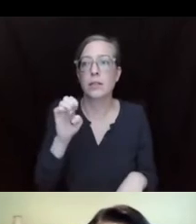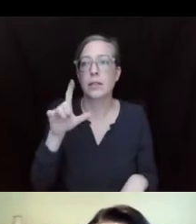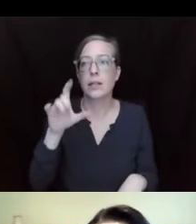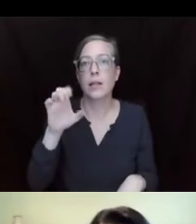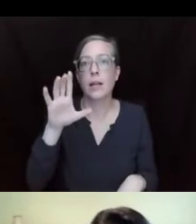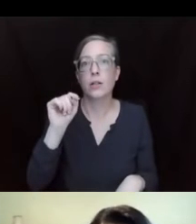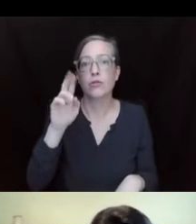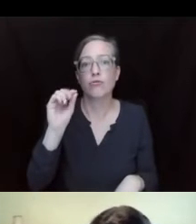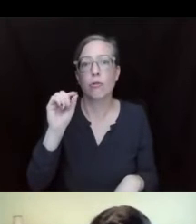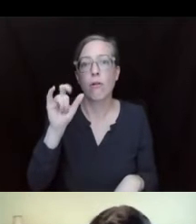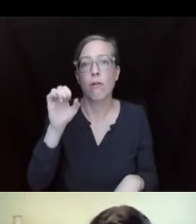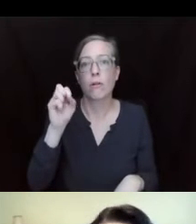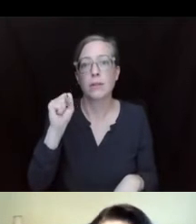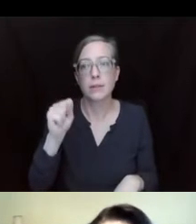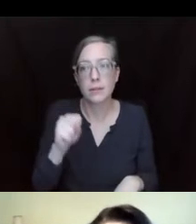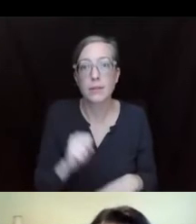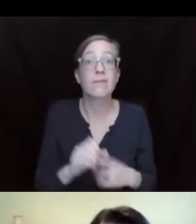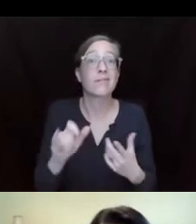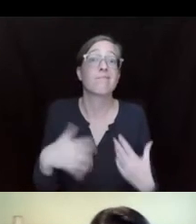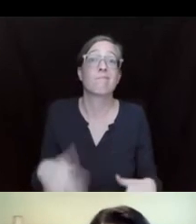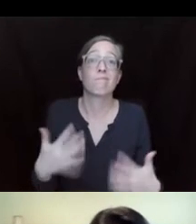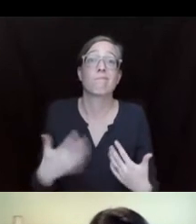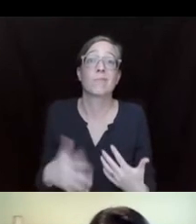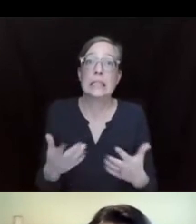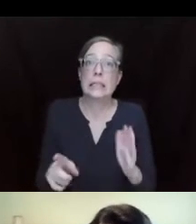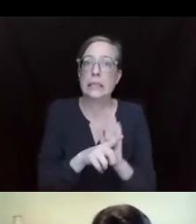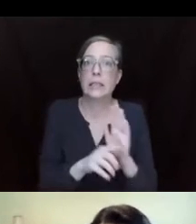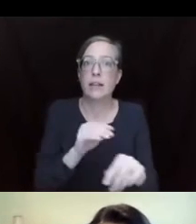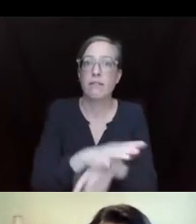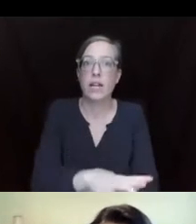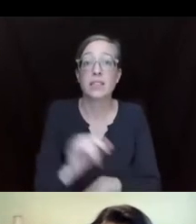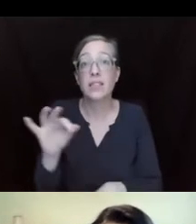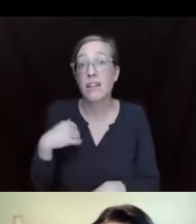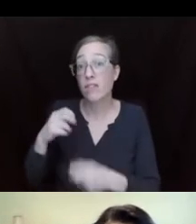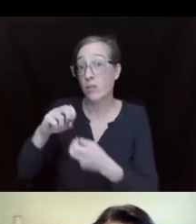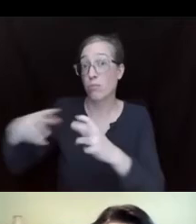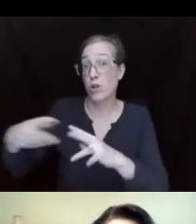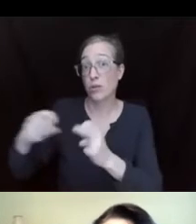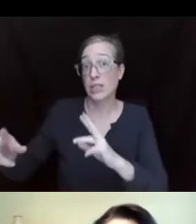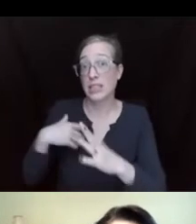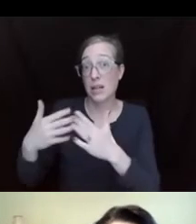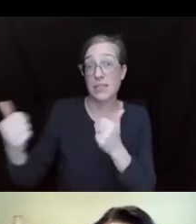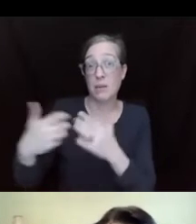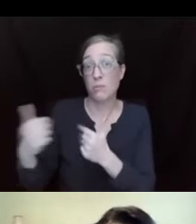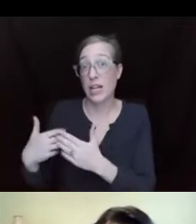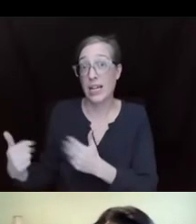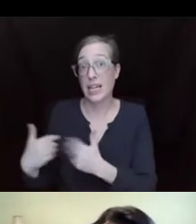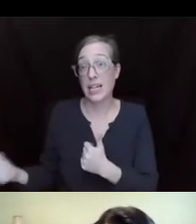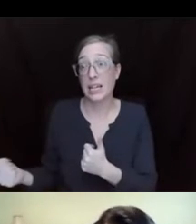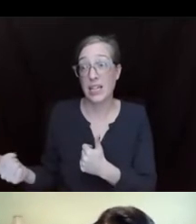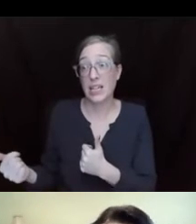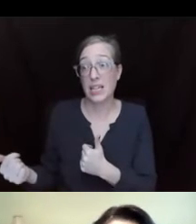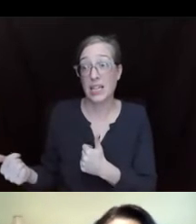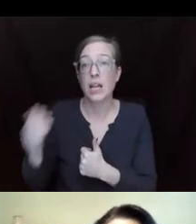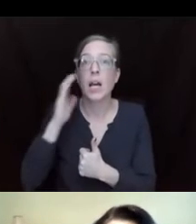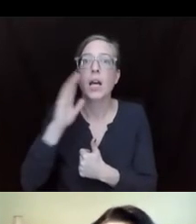very undesirable effect, because if I'm separating proteins, which we have done in my laboratory, you will denature the proteins with the